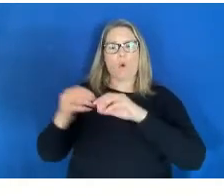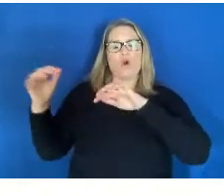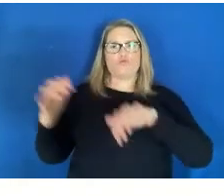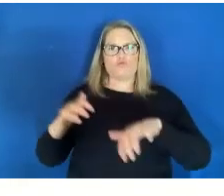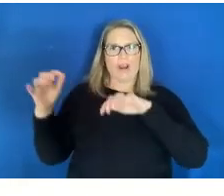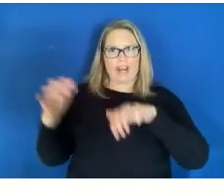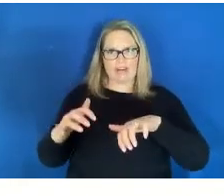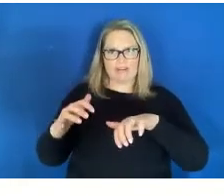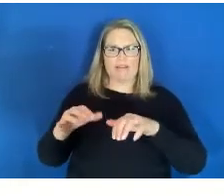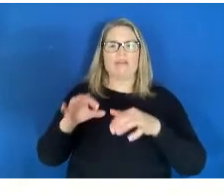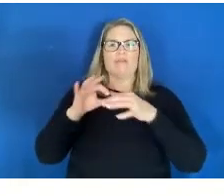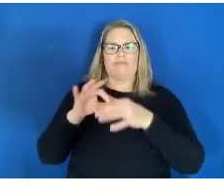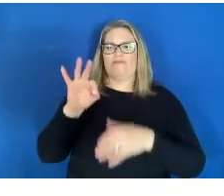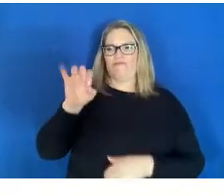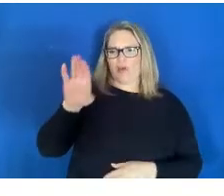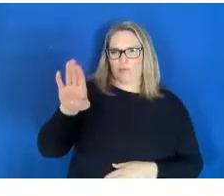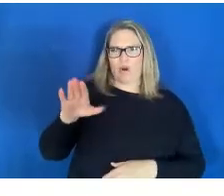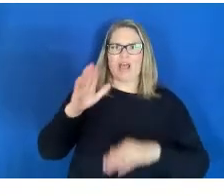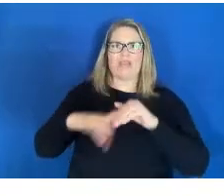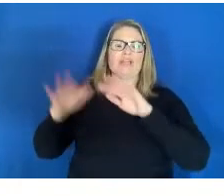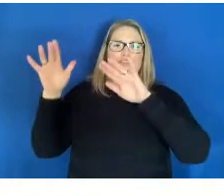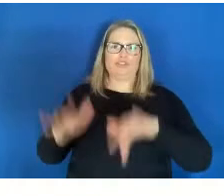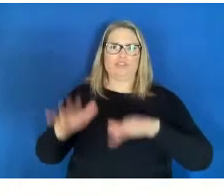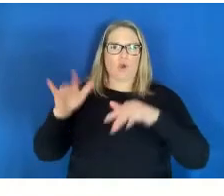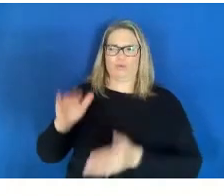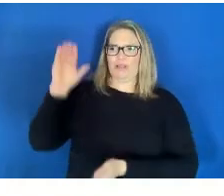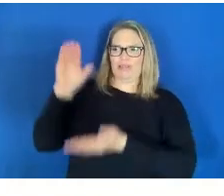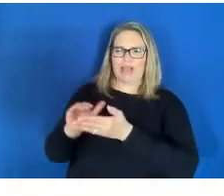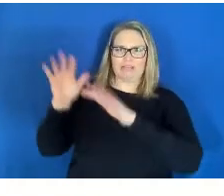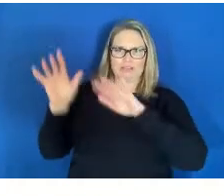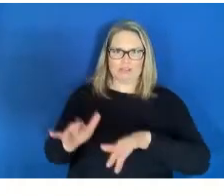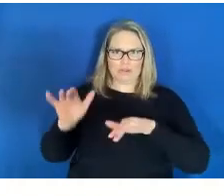February. Next slide.